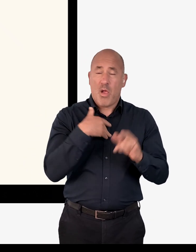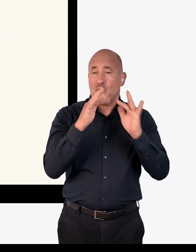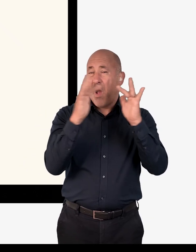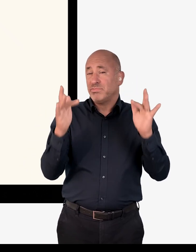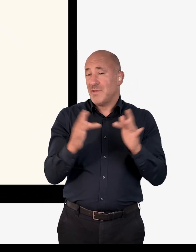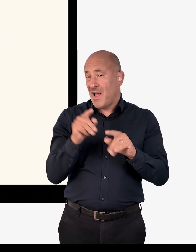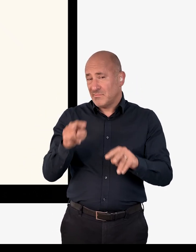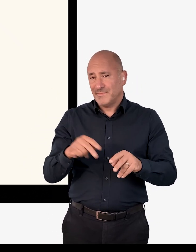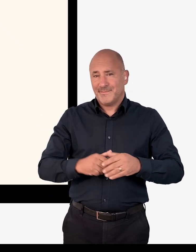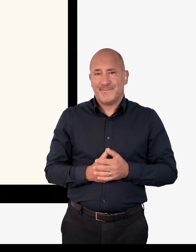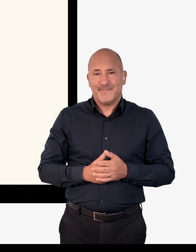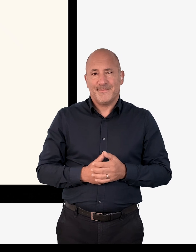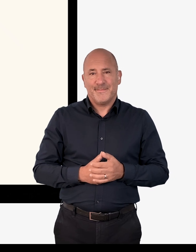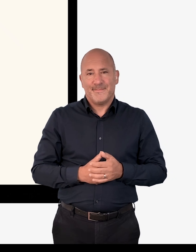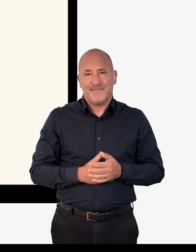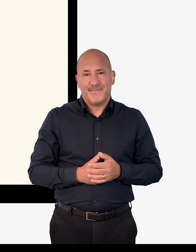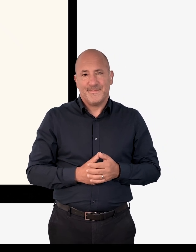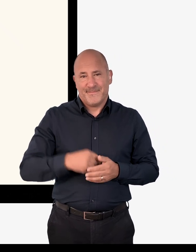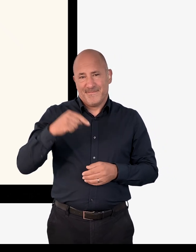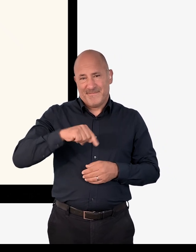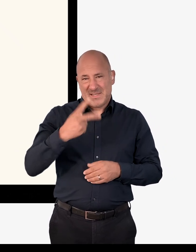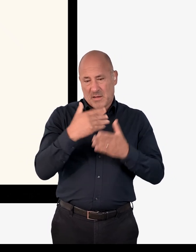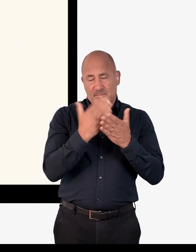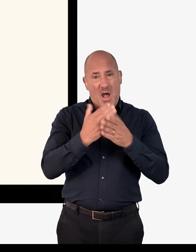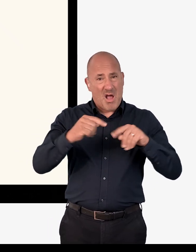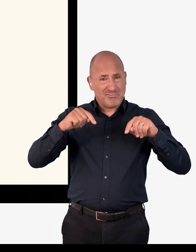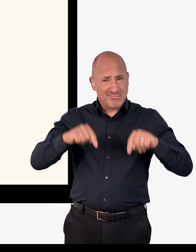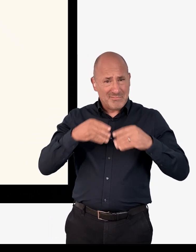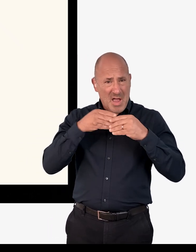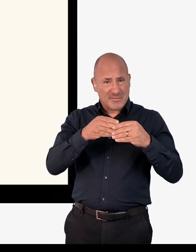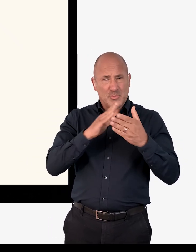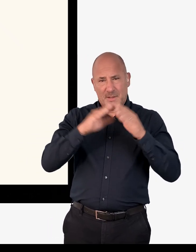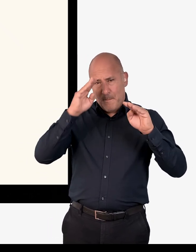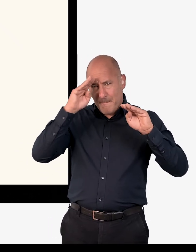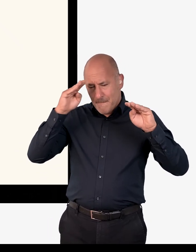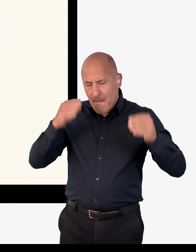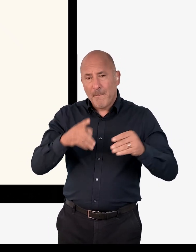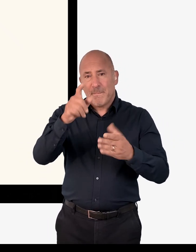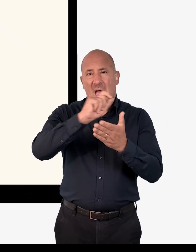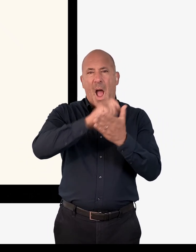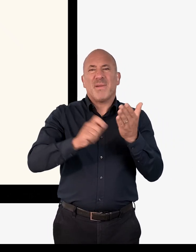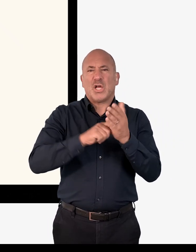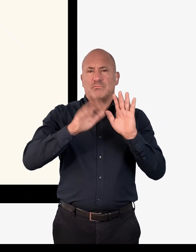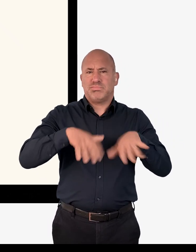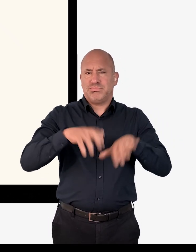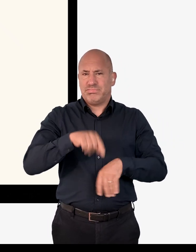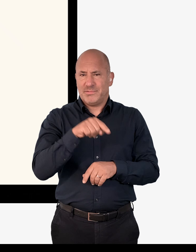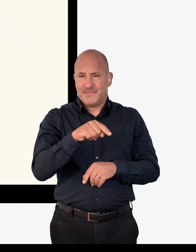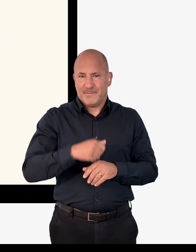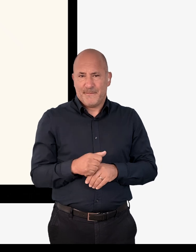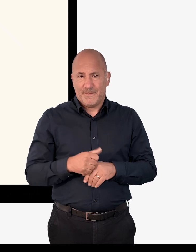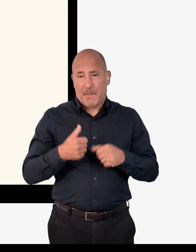found on our website. The second part of this video guidance today will focus mainly on completing